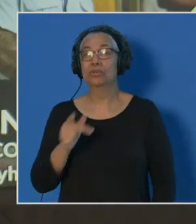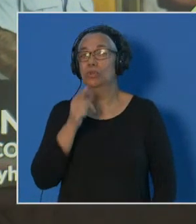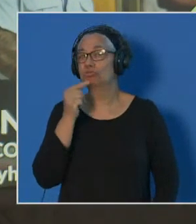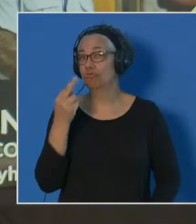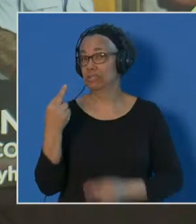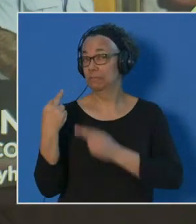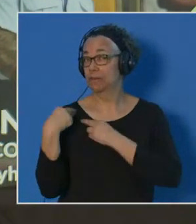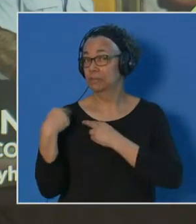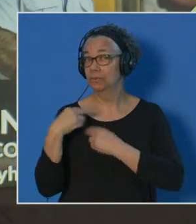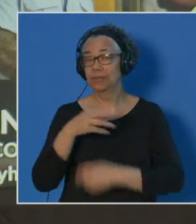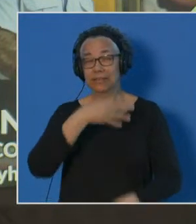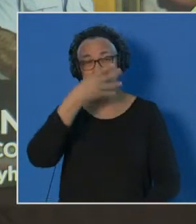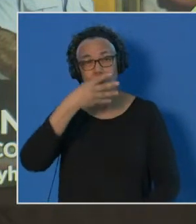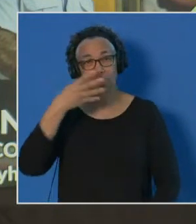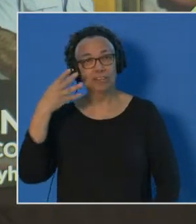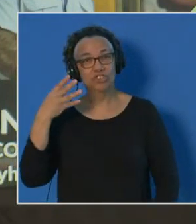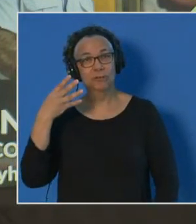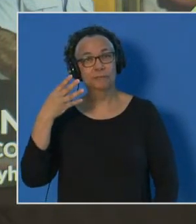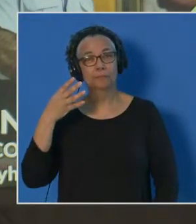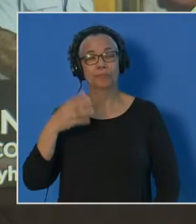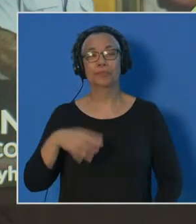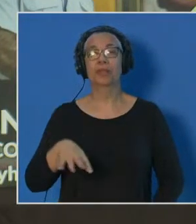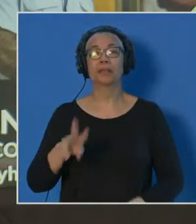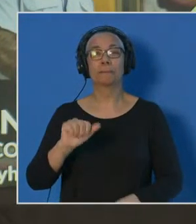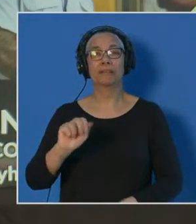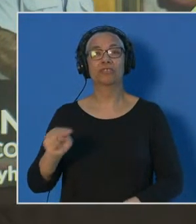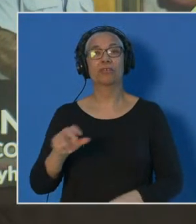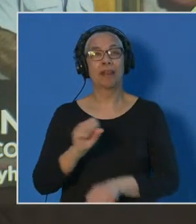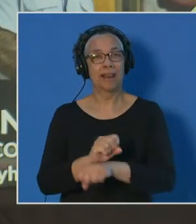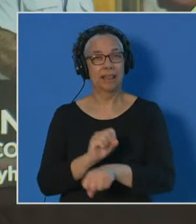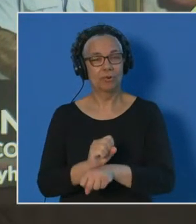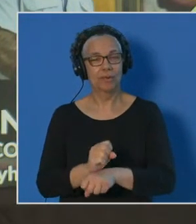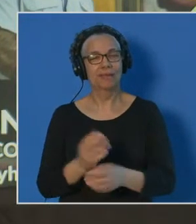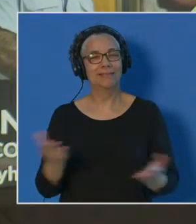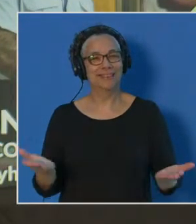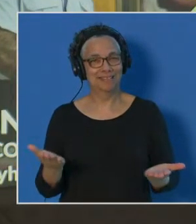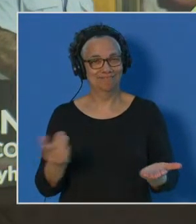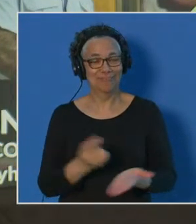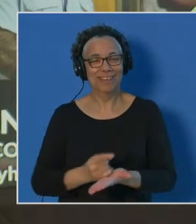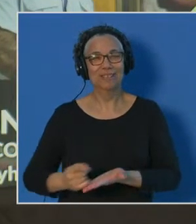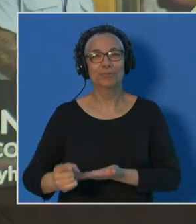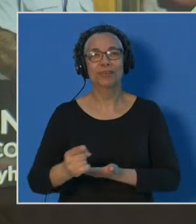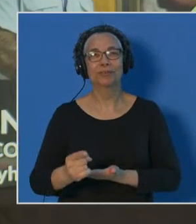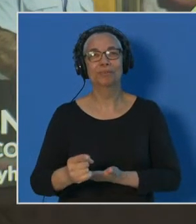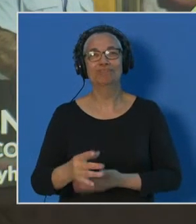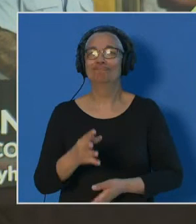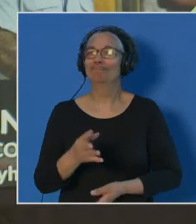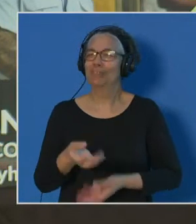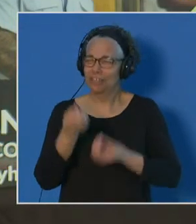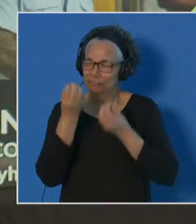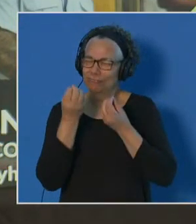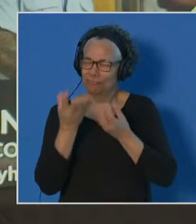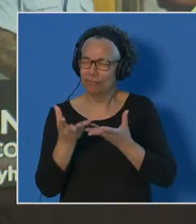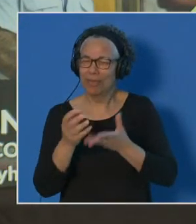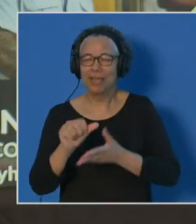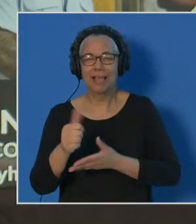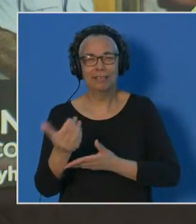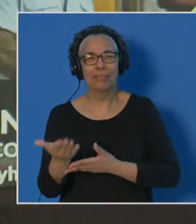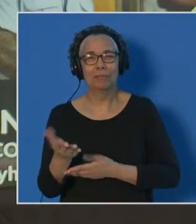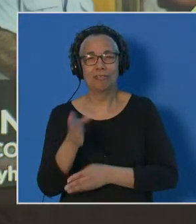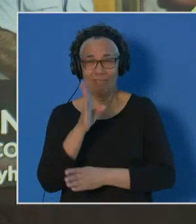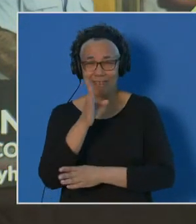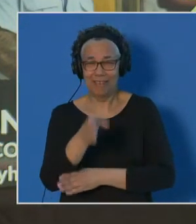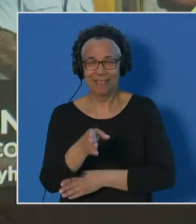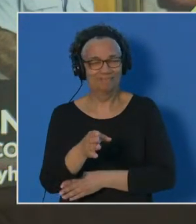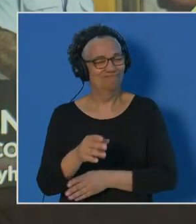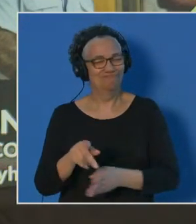for immigration, the Minister of Labor, will be here next week and be happy to speak about anything on that direction. But the policy